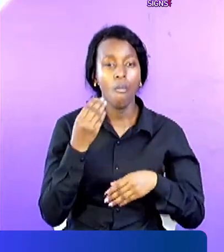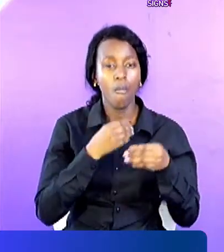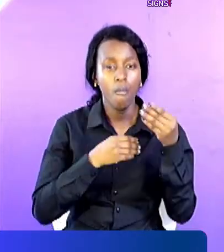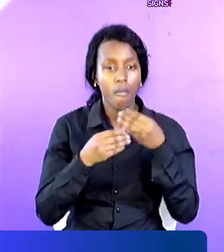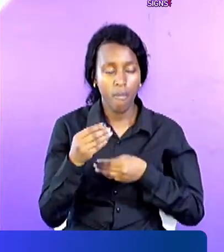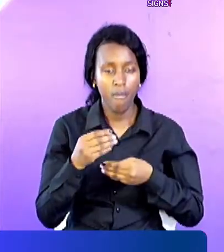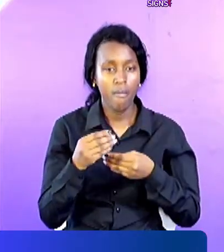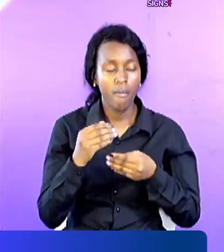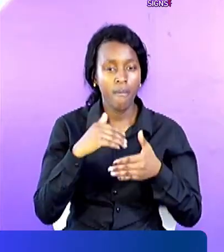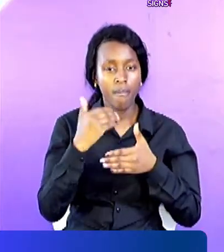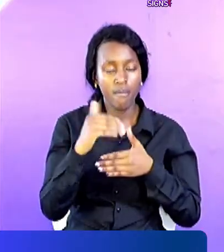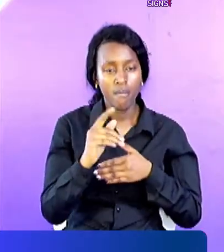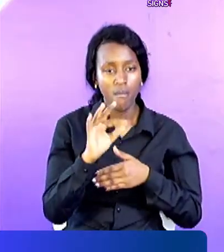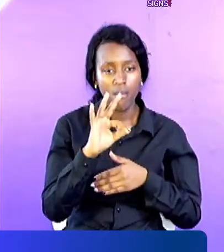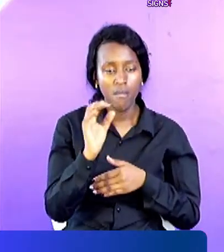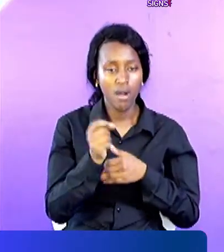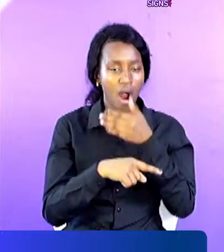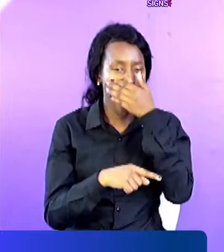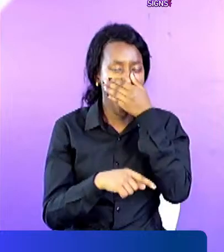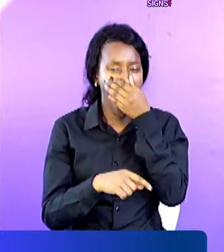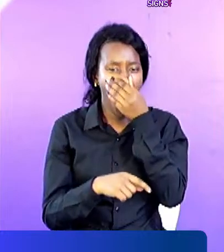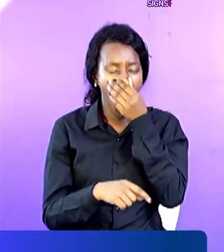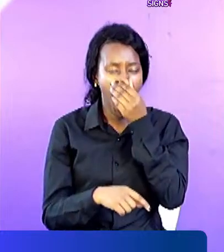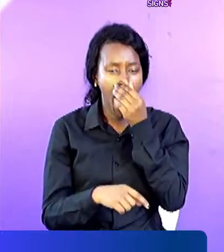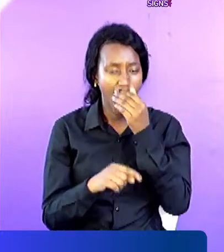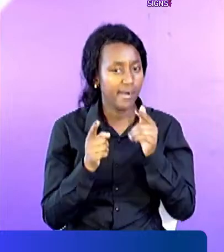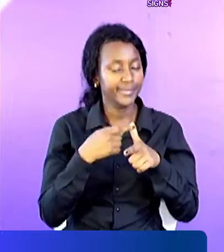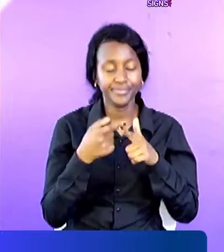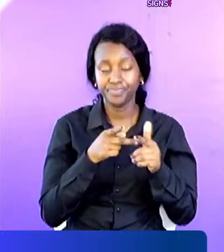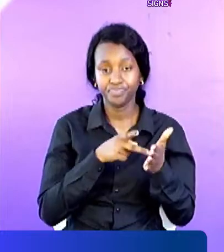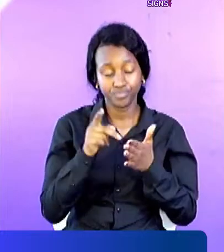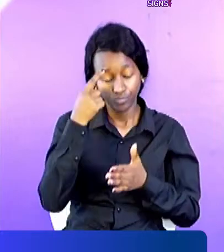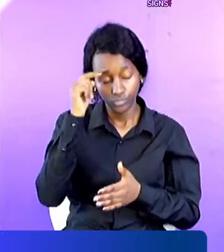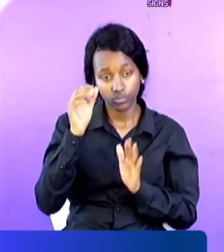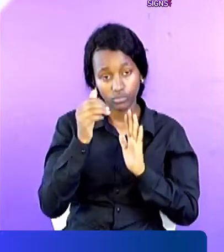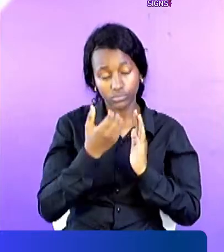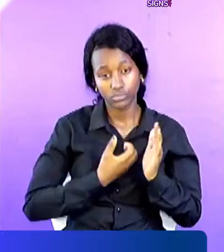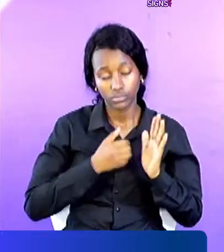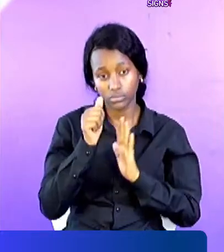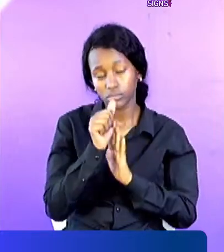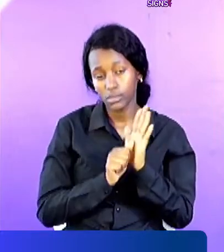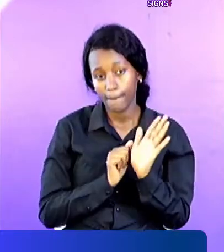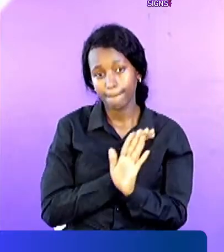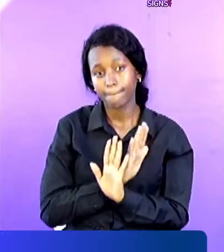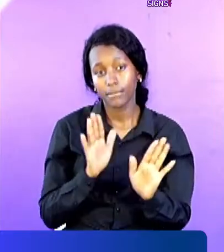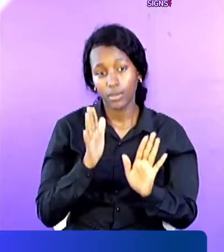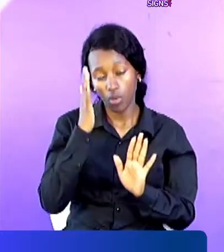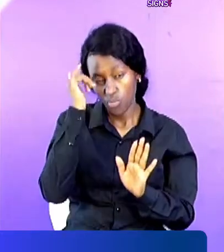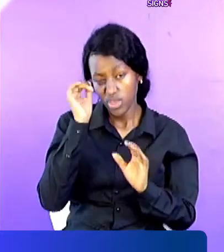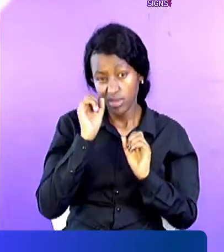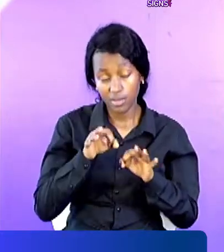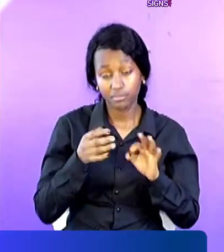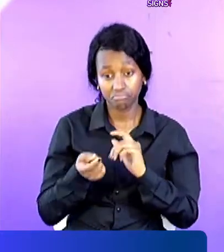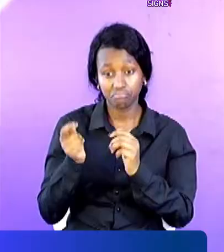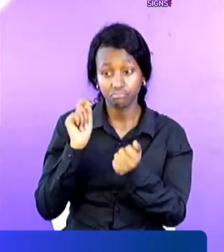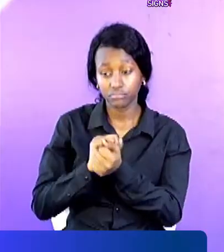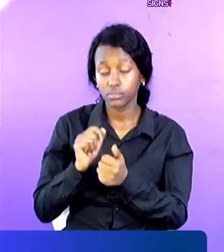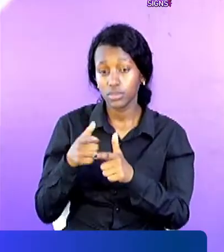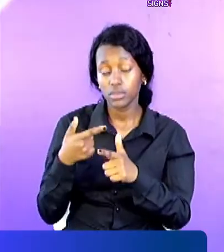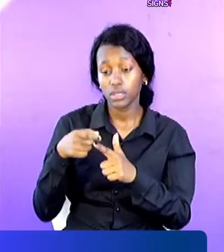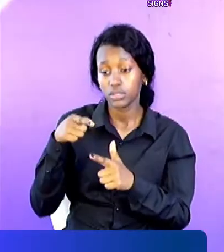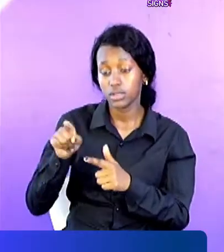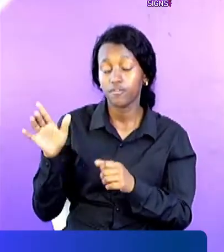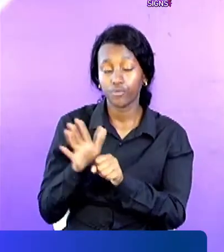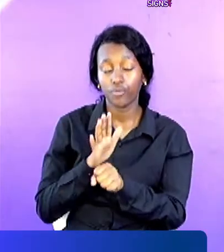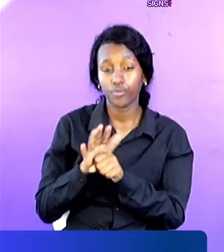owner of the bond for 3 months. Yeah. Because once it changes hands, that guy will be paid the full interest by the